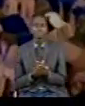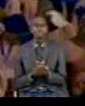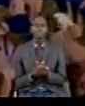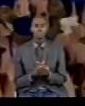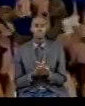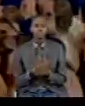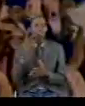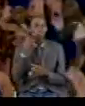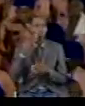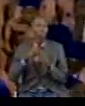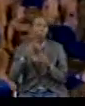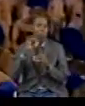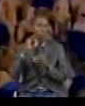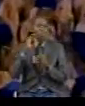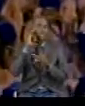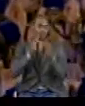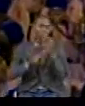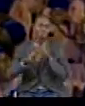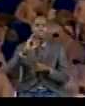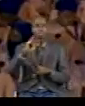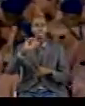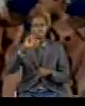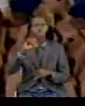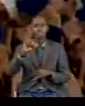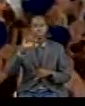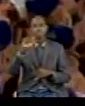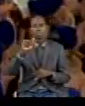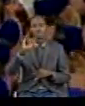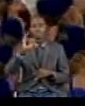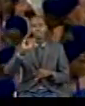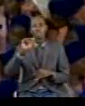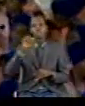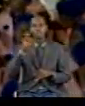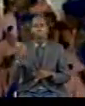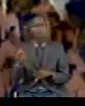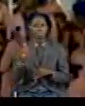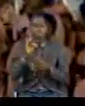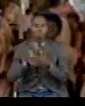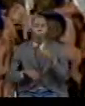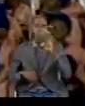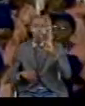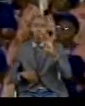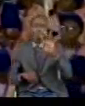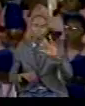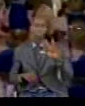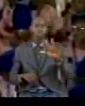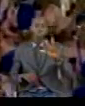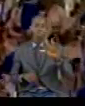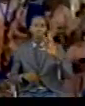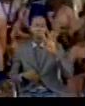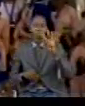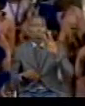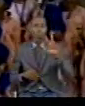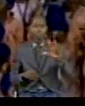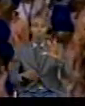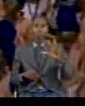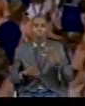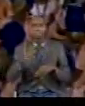Isaiah chapter 43. And I'm reading from verse 1.